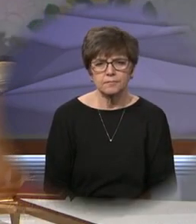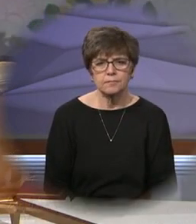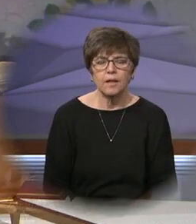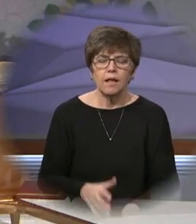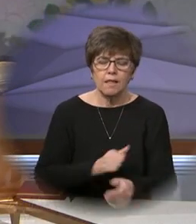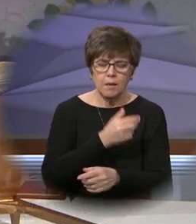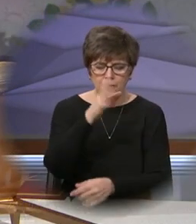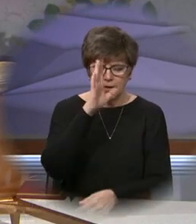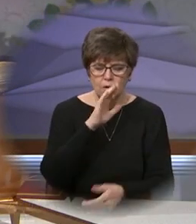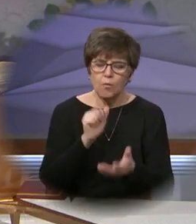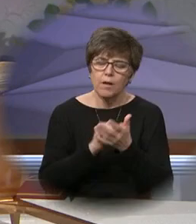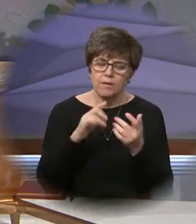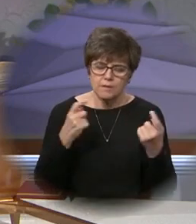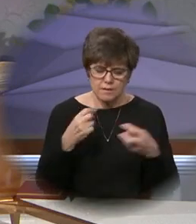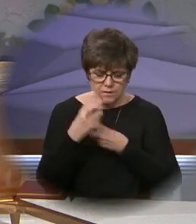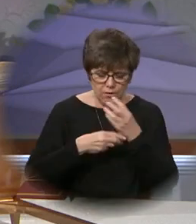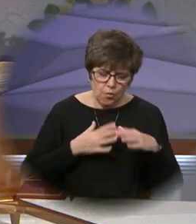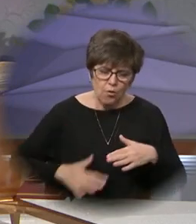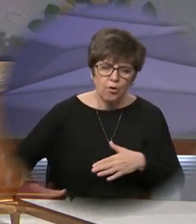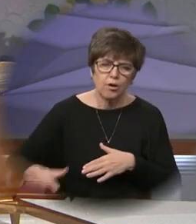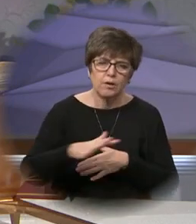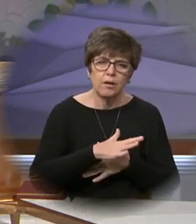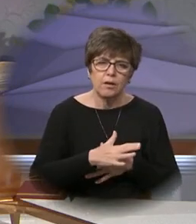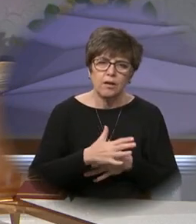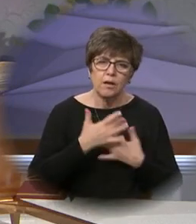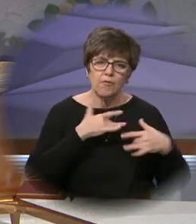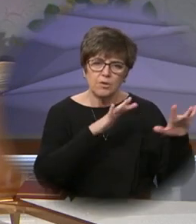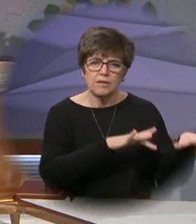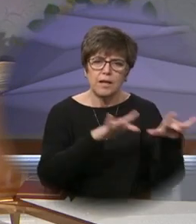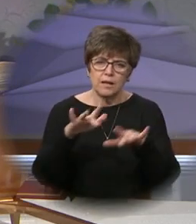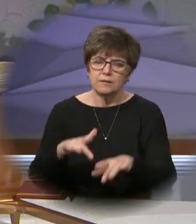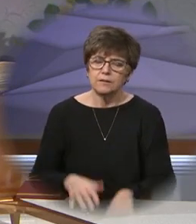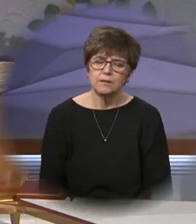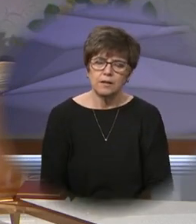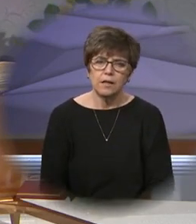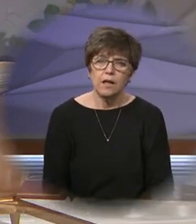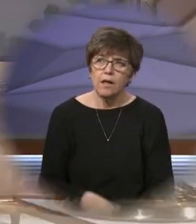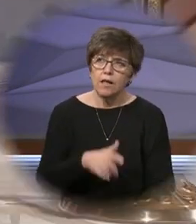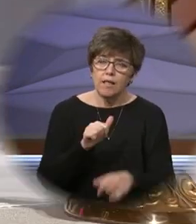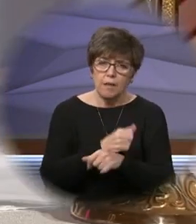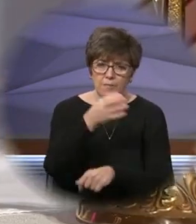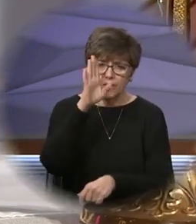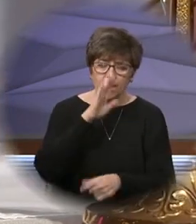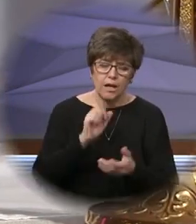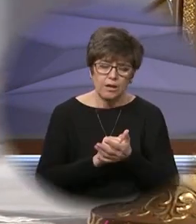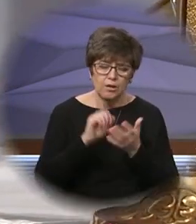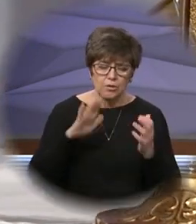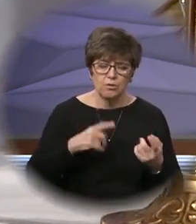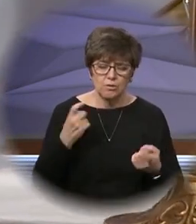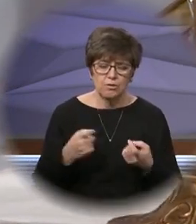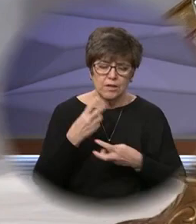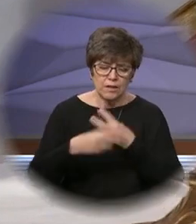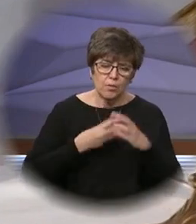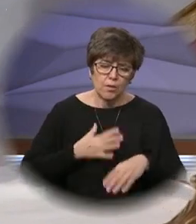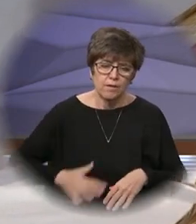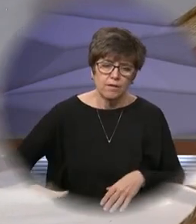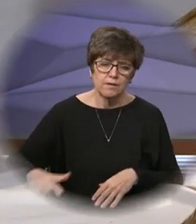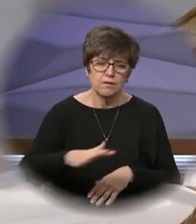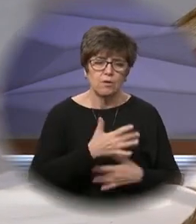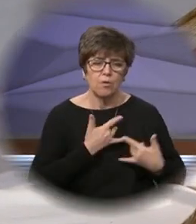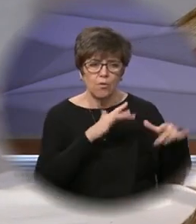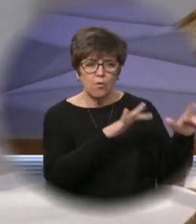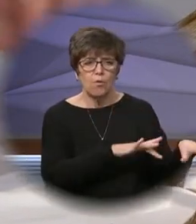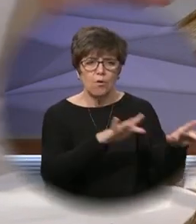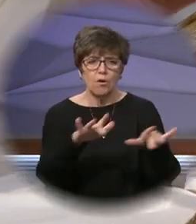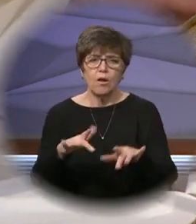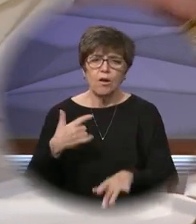Lamb of God, you take away the sins of the world. Have mercy on us. Lamb of God, you take away the